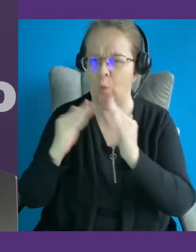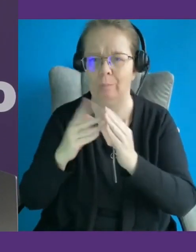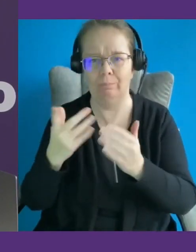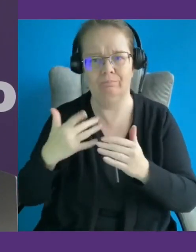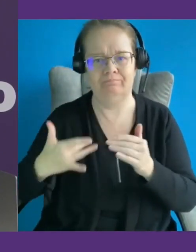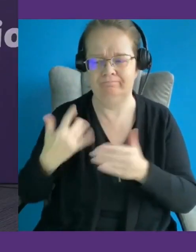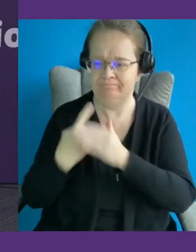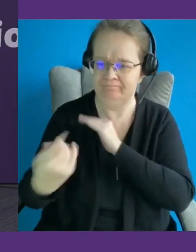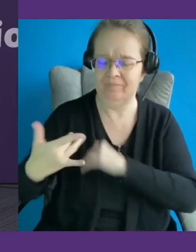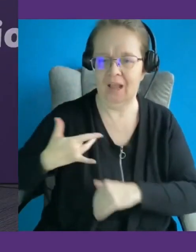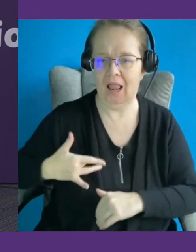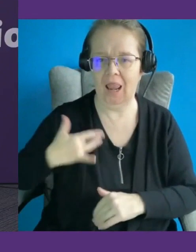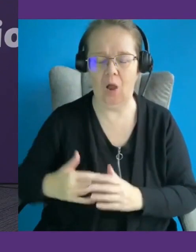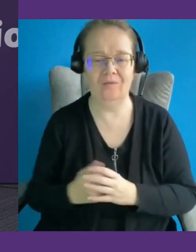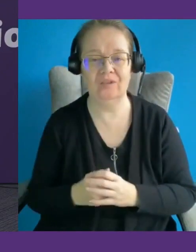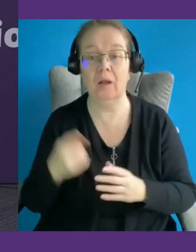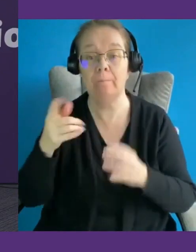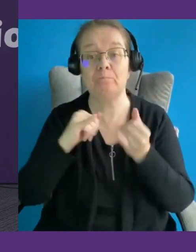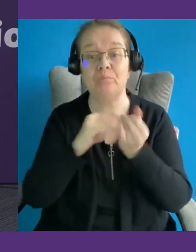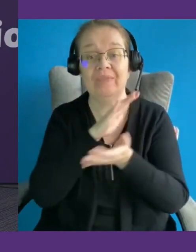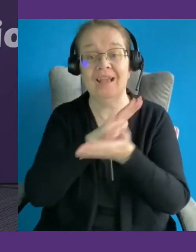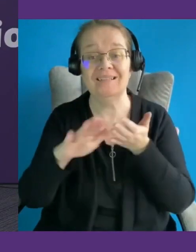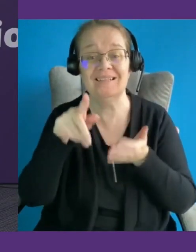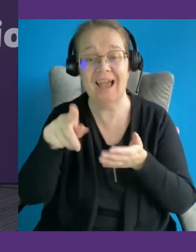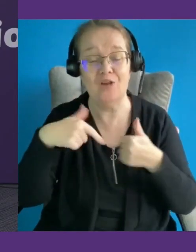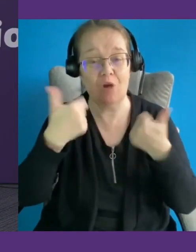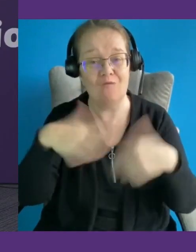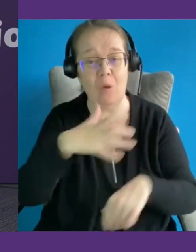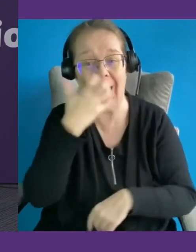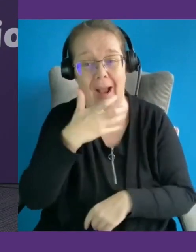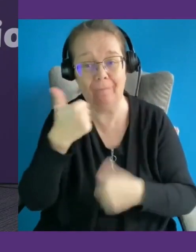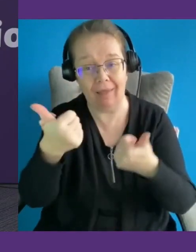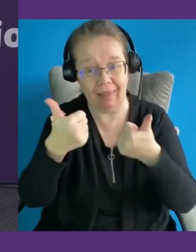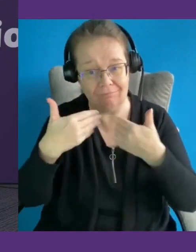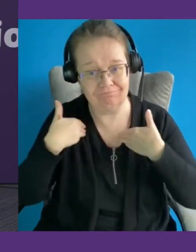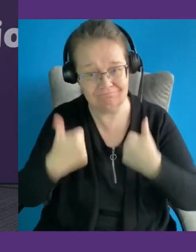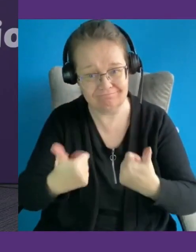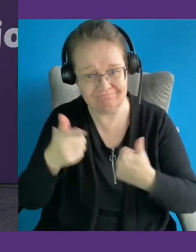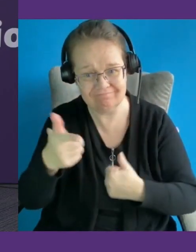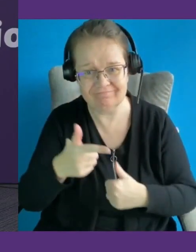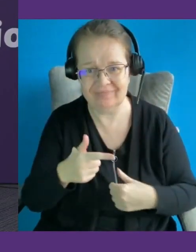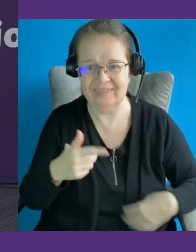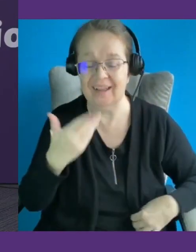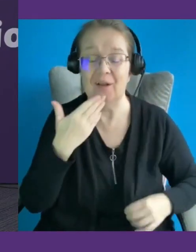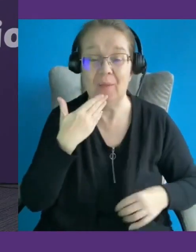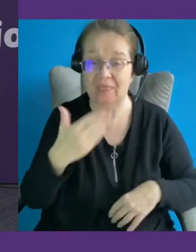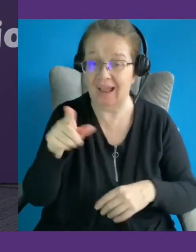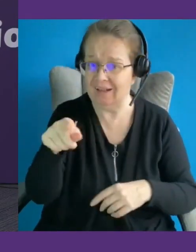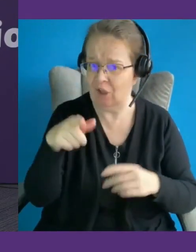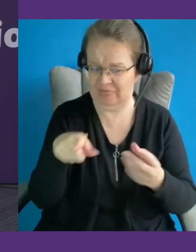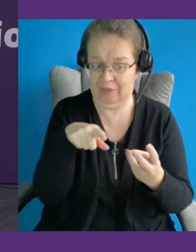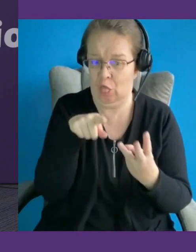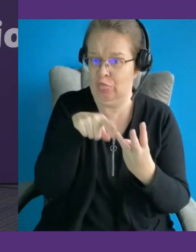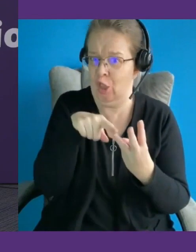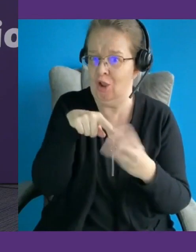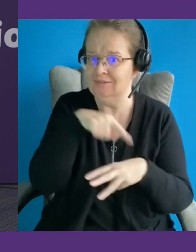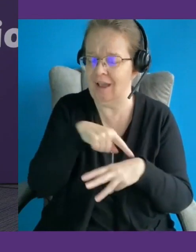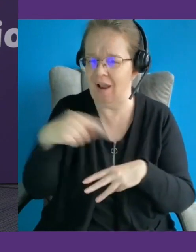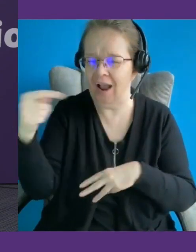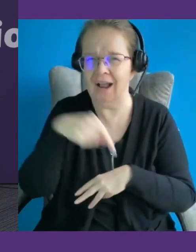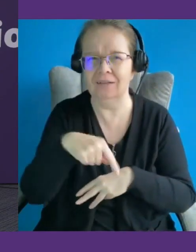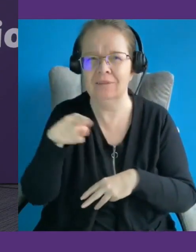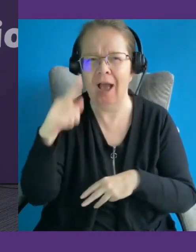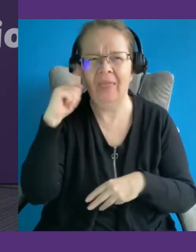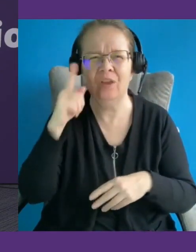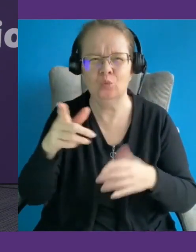pleased to say I've got Sarah here from Apple. Hi, Sarah. How are you doing? I'm great. This Thank is your you so much third for having me. TechShare Pro as well, so I think you might get a special badge at some